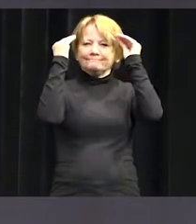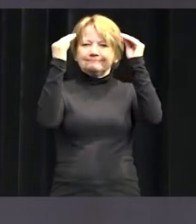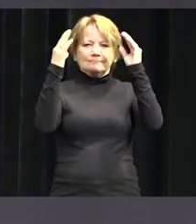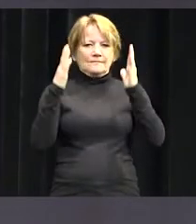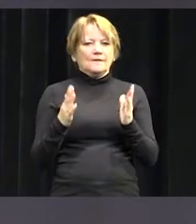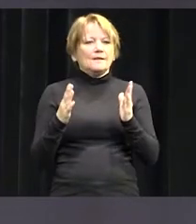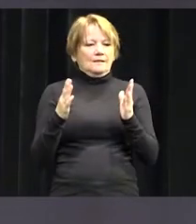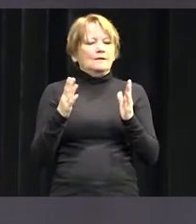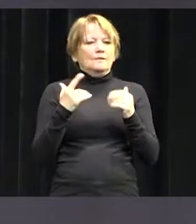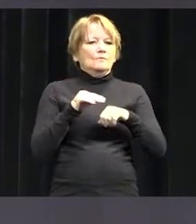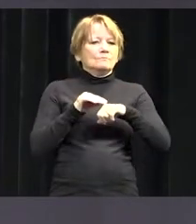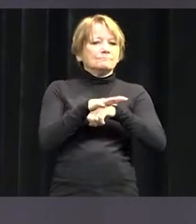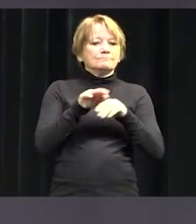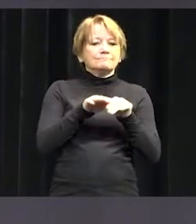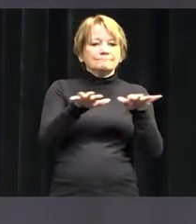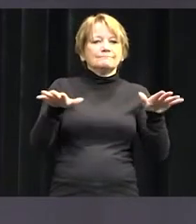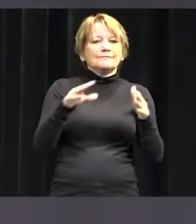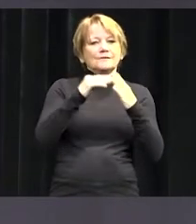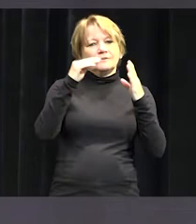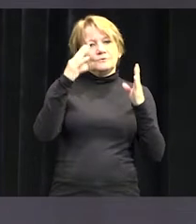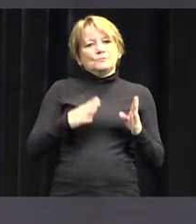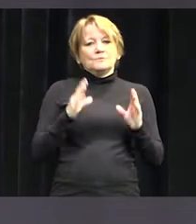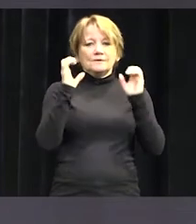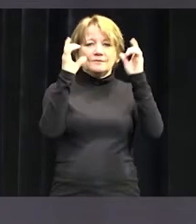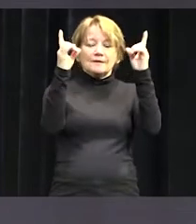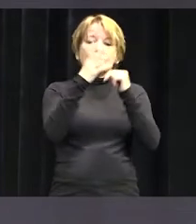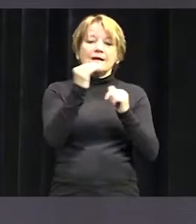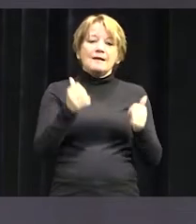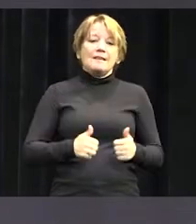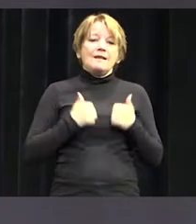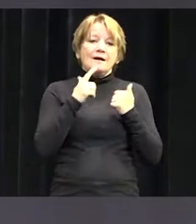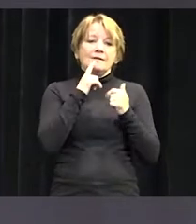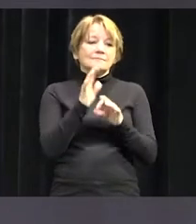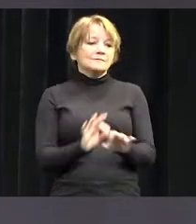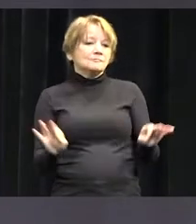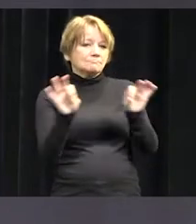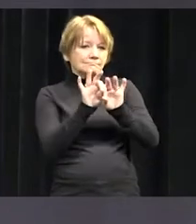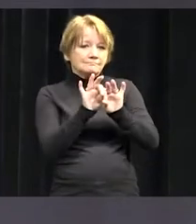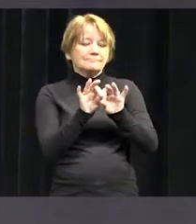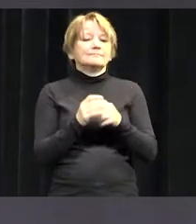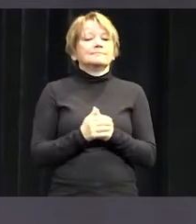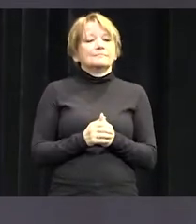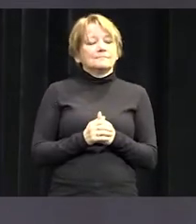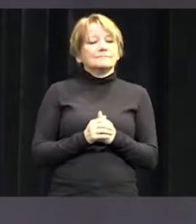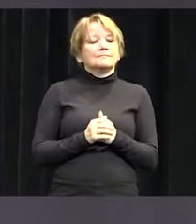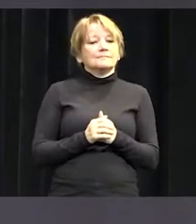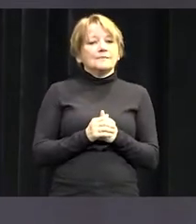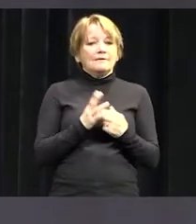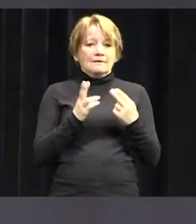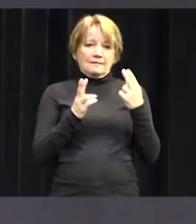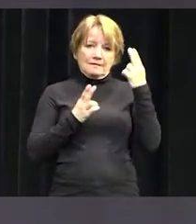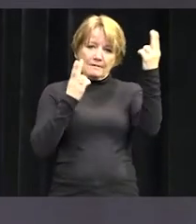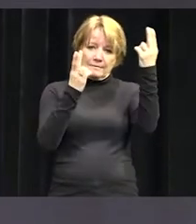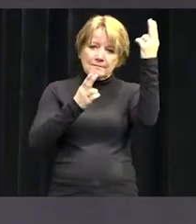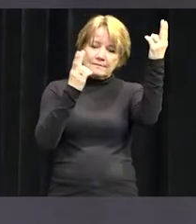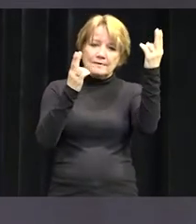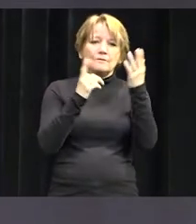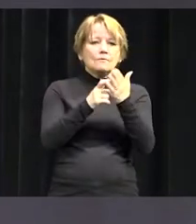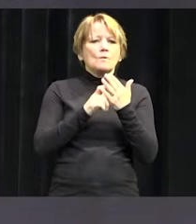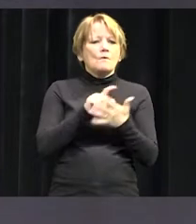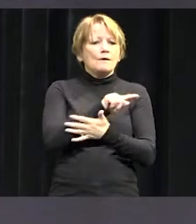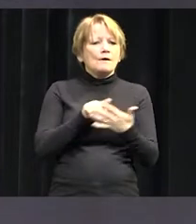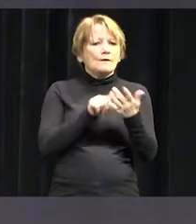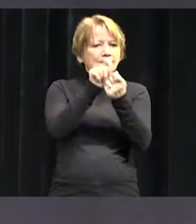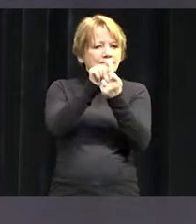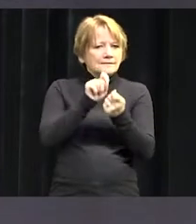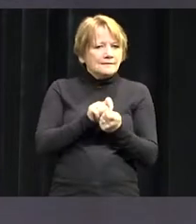our students education and lives in a meaningful way nominations require detailed information about